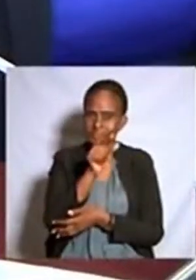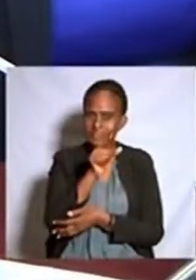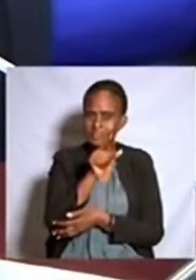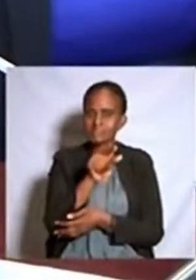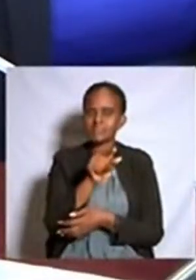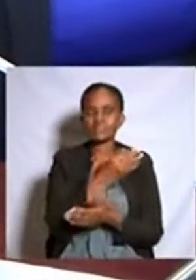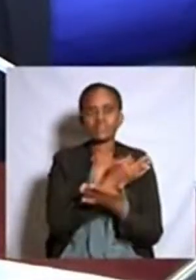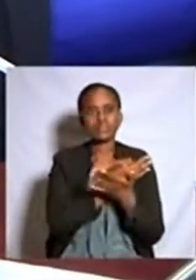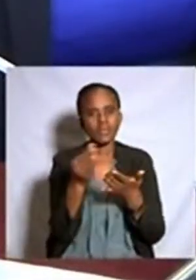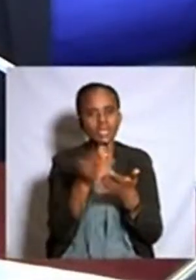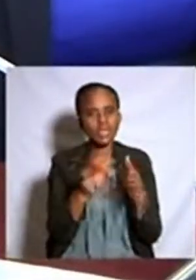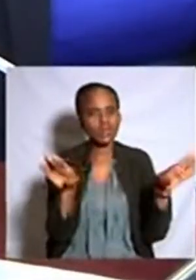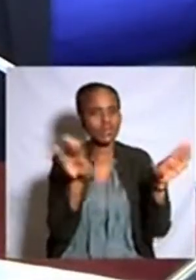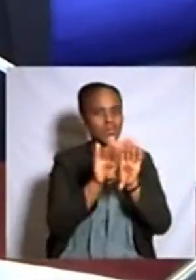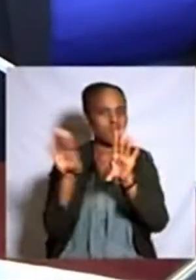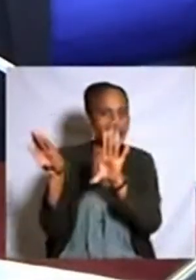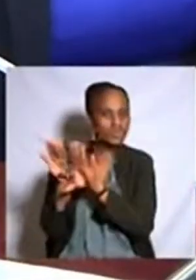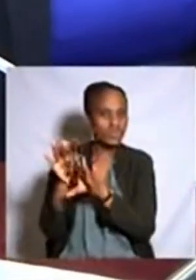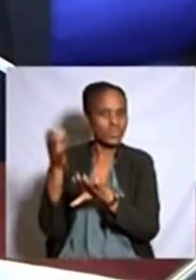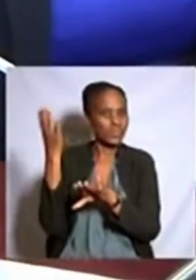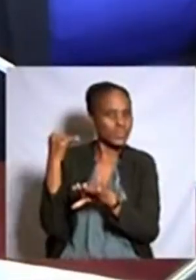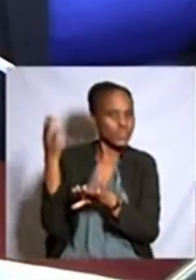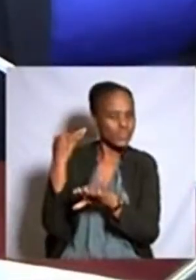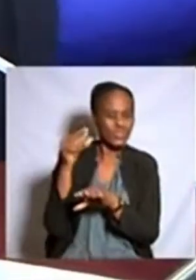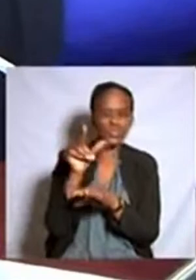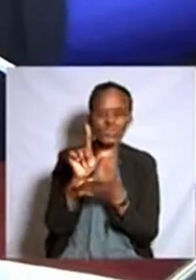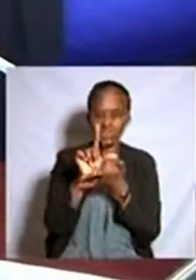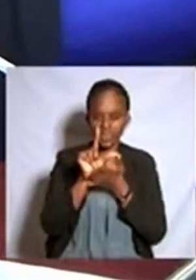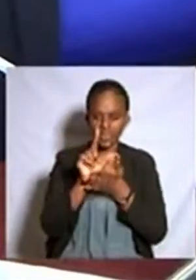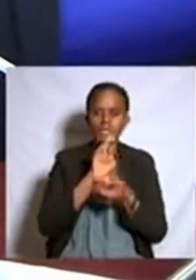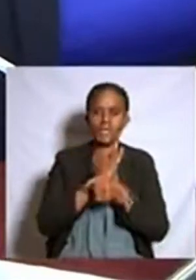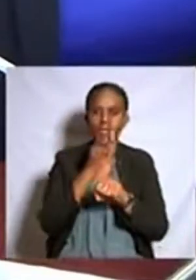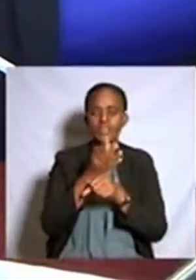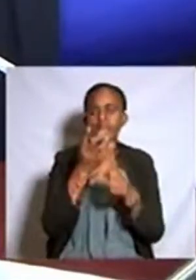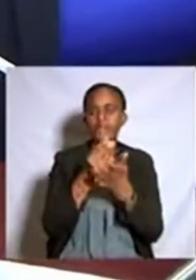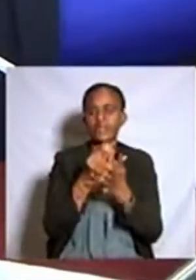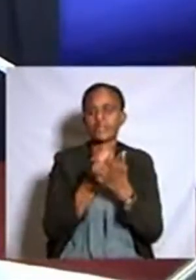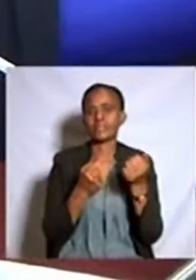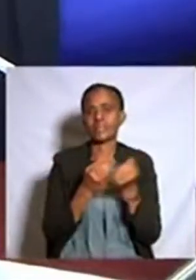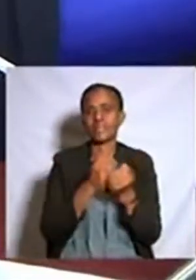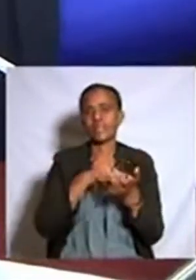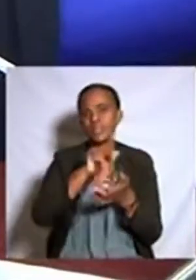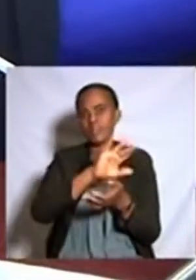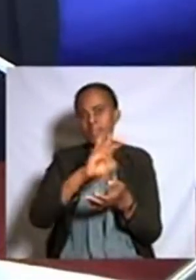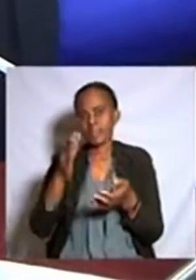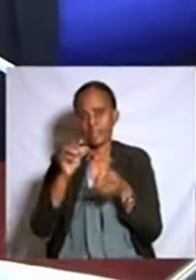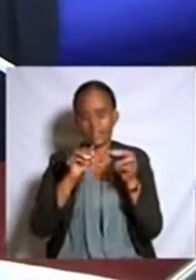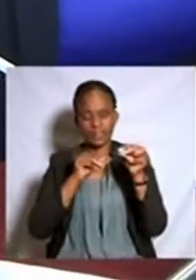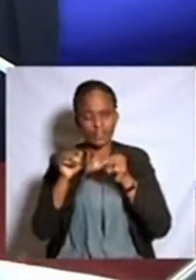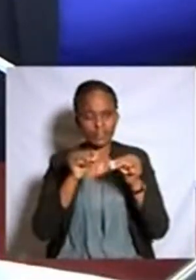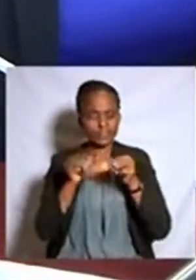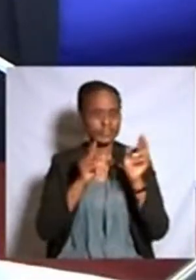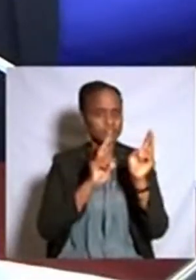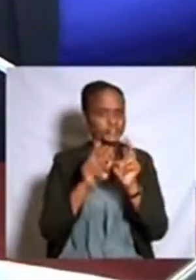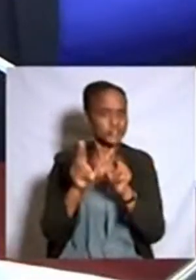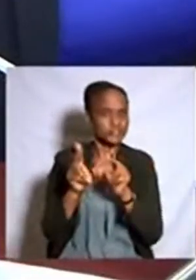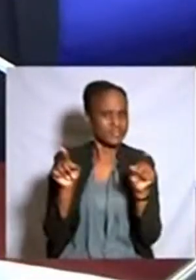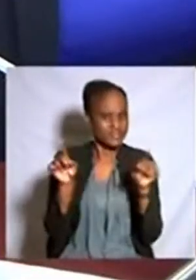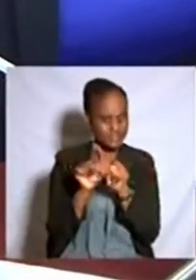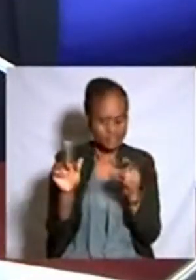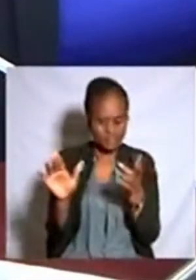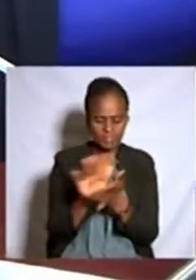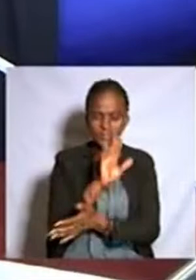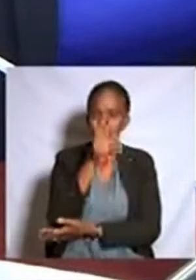to close old loans after refinancing. Chair, the management response is on same page